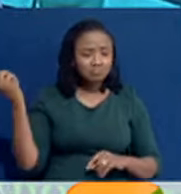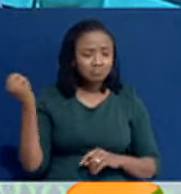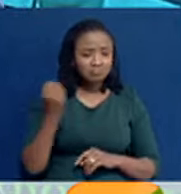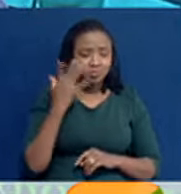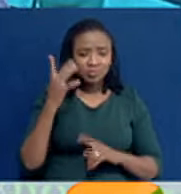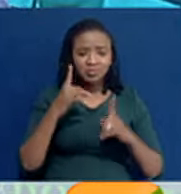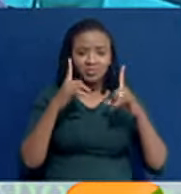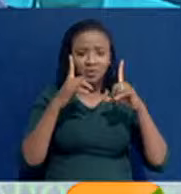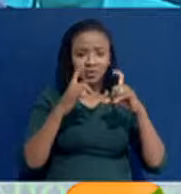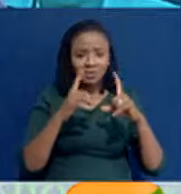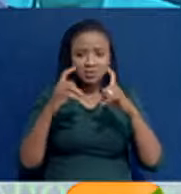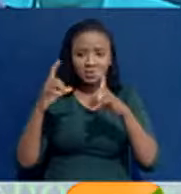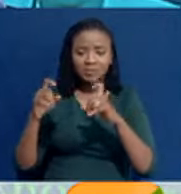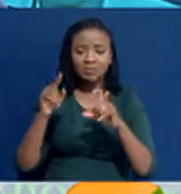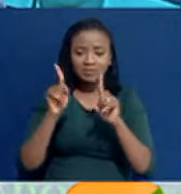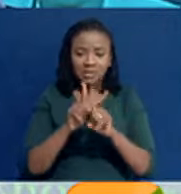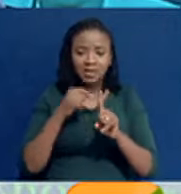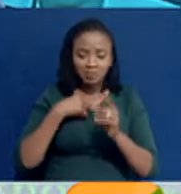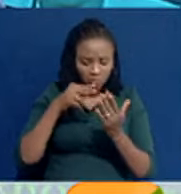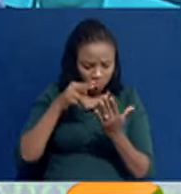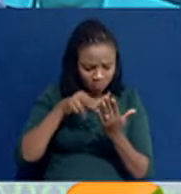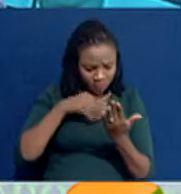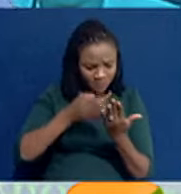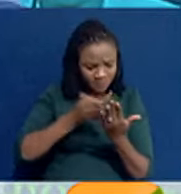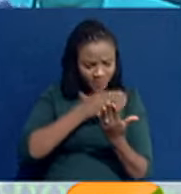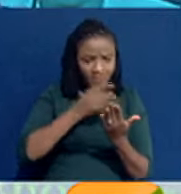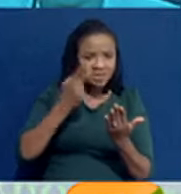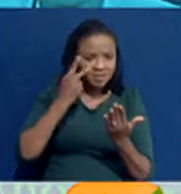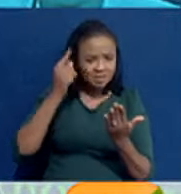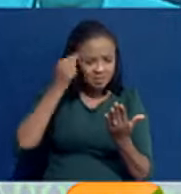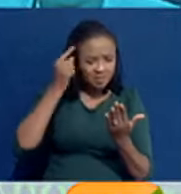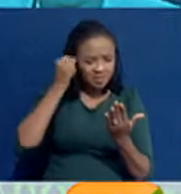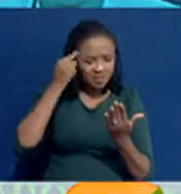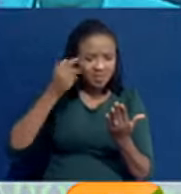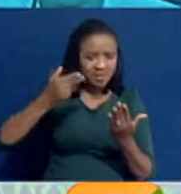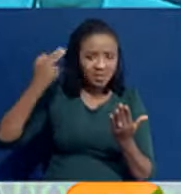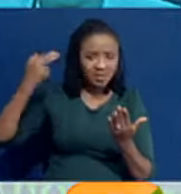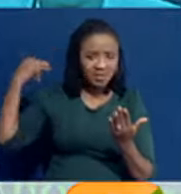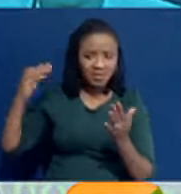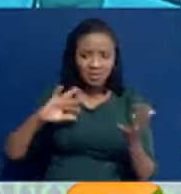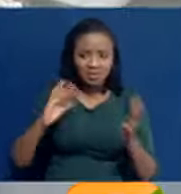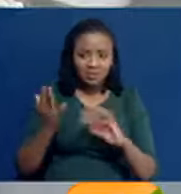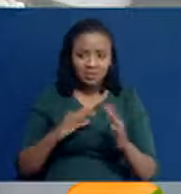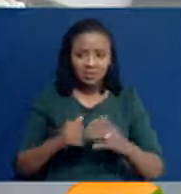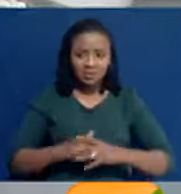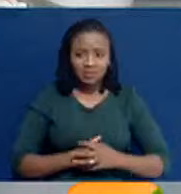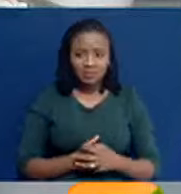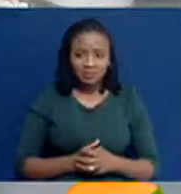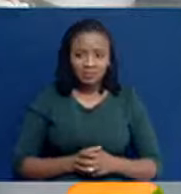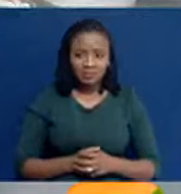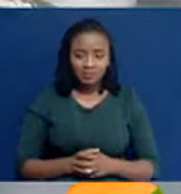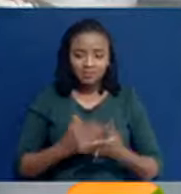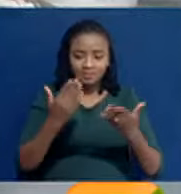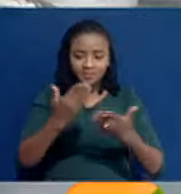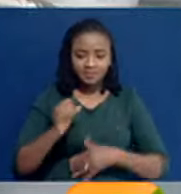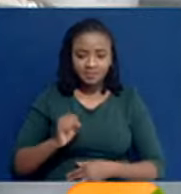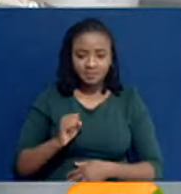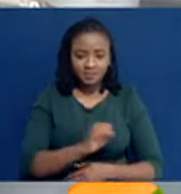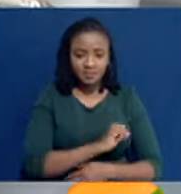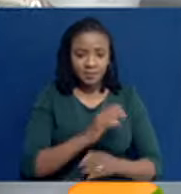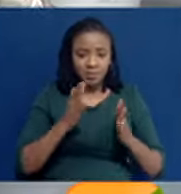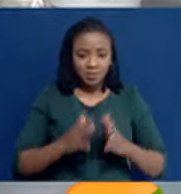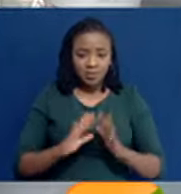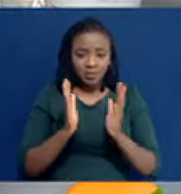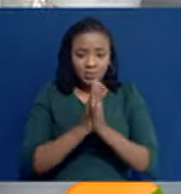away. It's a walk through history. Absolutely. Yeah. Absolutely. Yeah. Beth Mugo joins us live in the studio. Welcome, Senator. Good to see you. Thank you, Jeff.